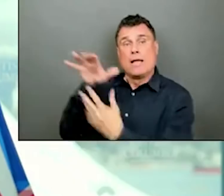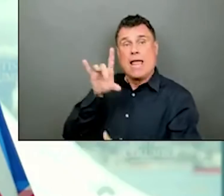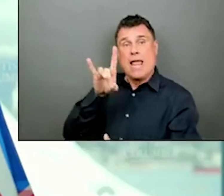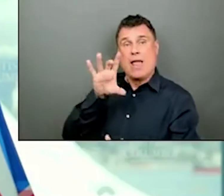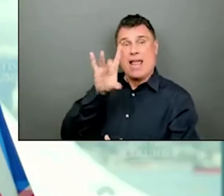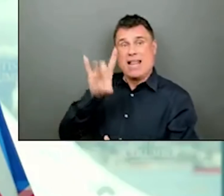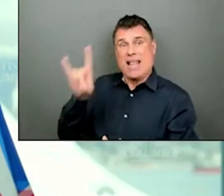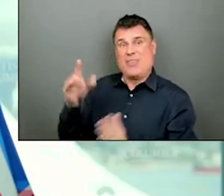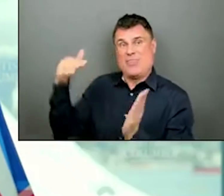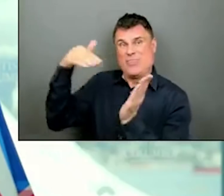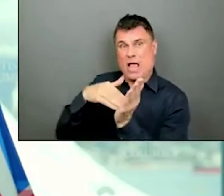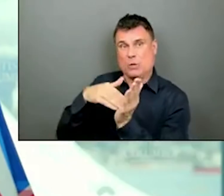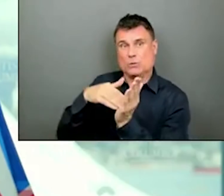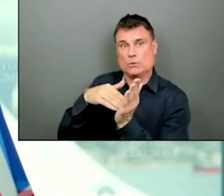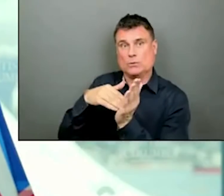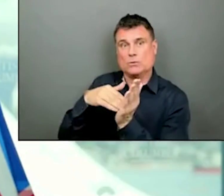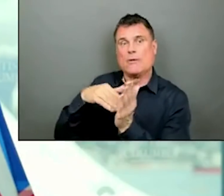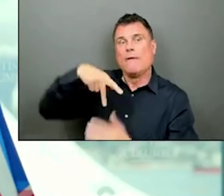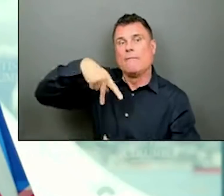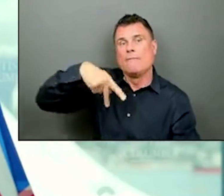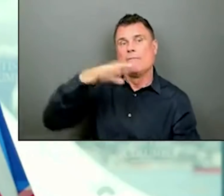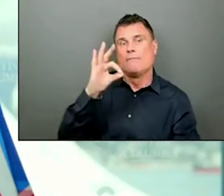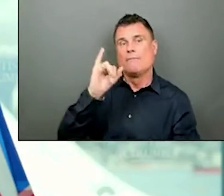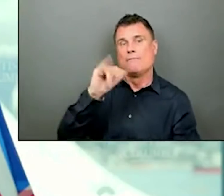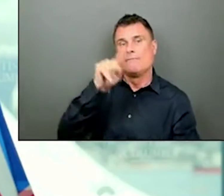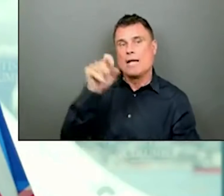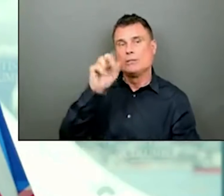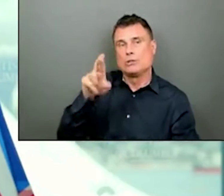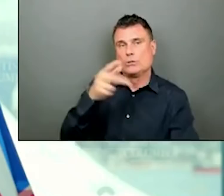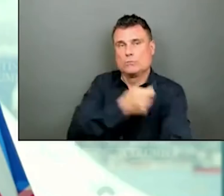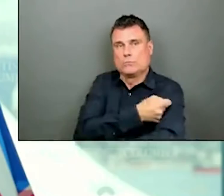888,810 doses of Pfizer vaccine.